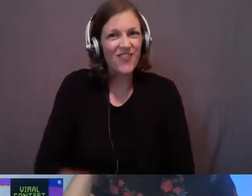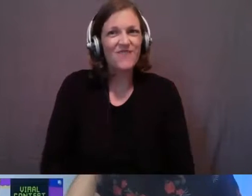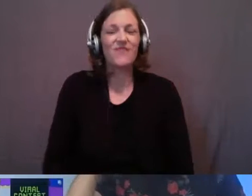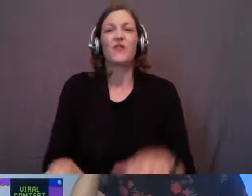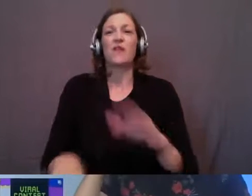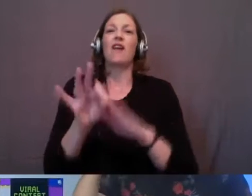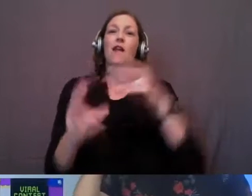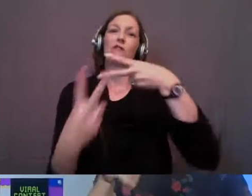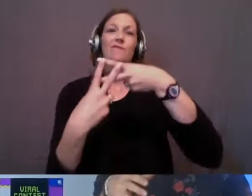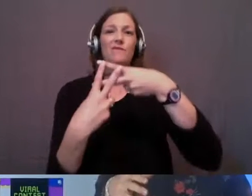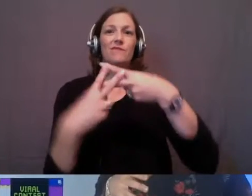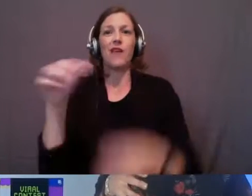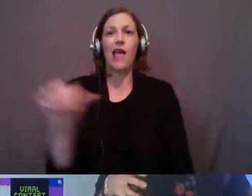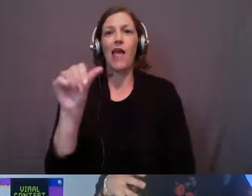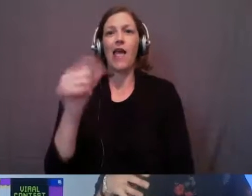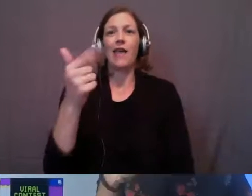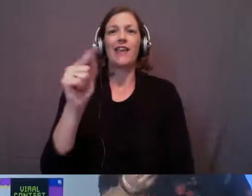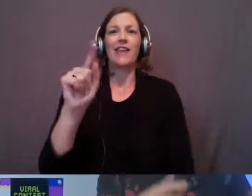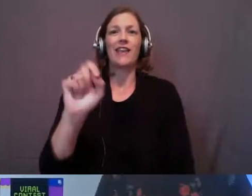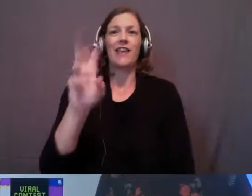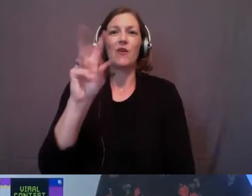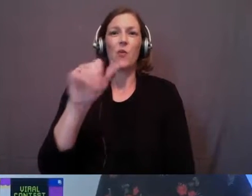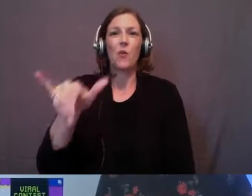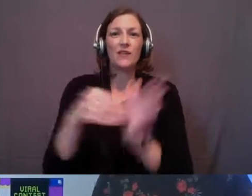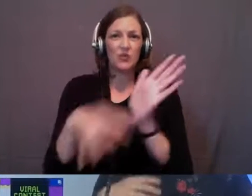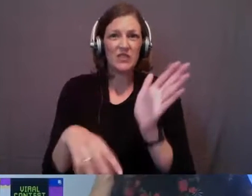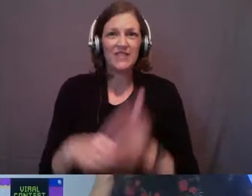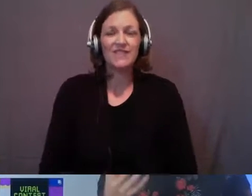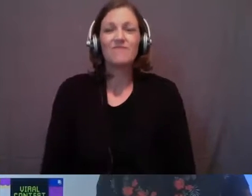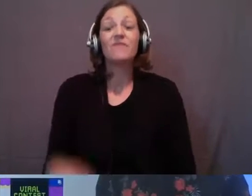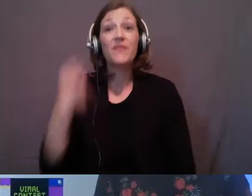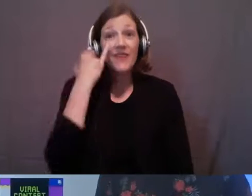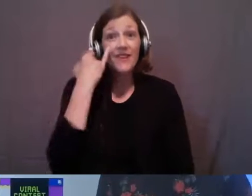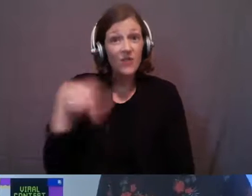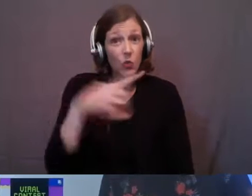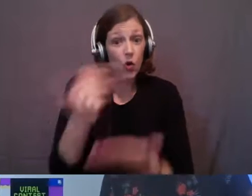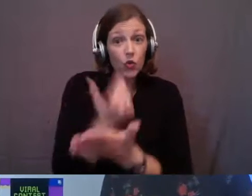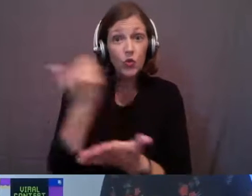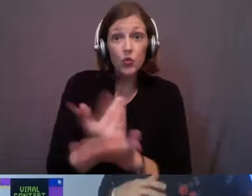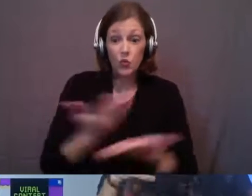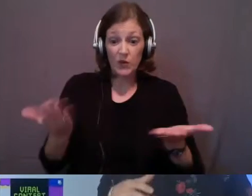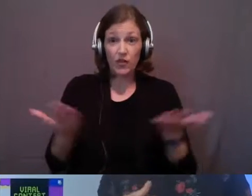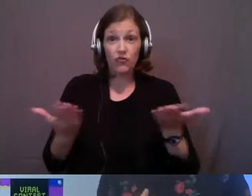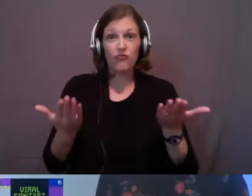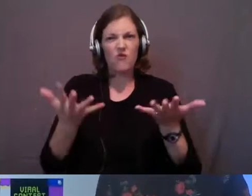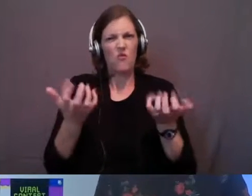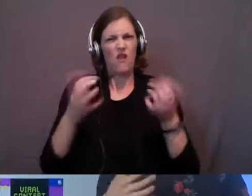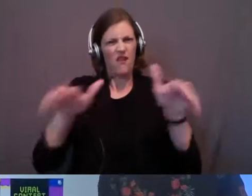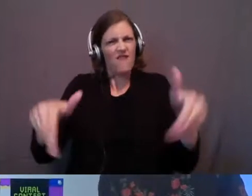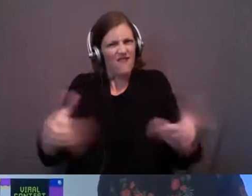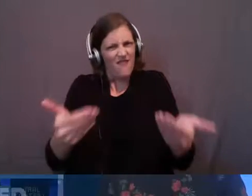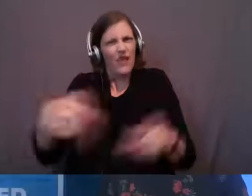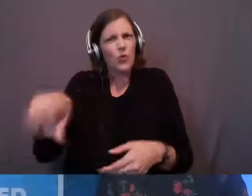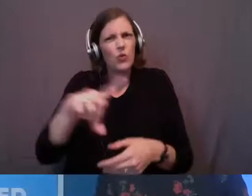hashtag, or rather our at Gateway Students. So I'd love to see you there. Hey, if you're new to Gateway, I want to invite you to